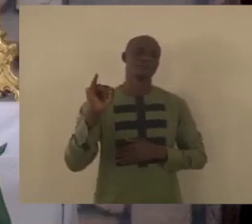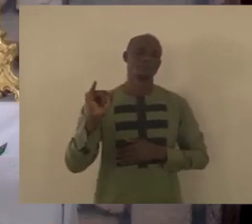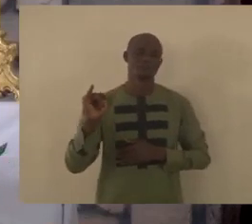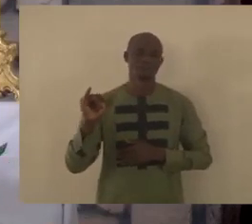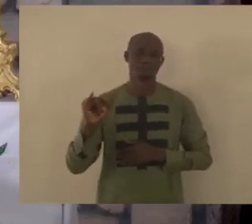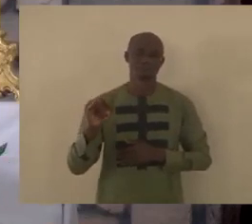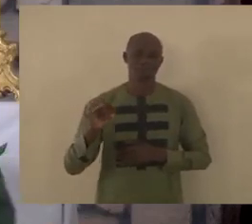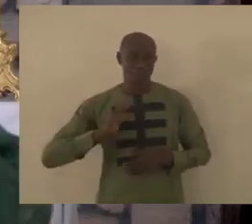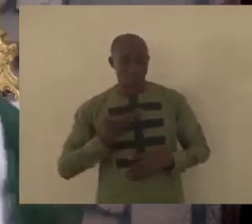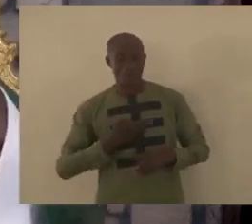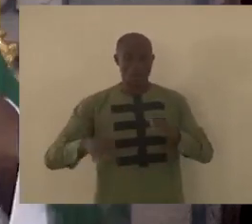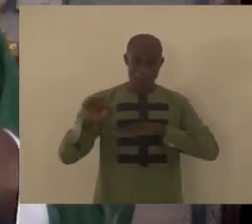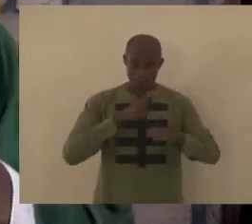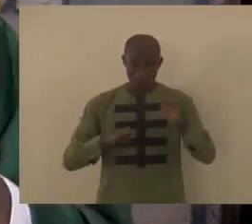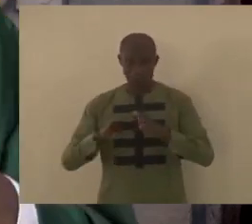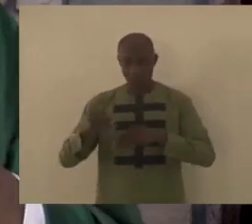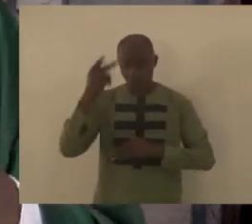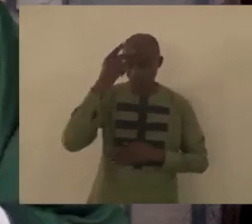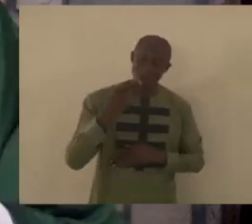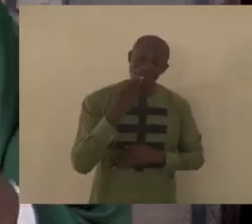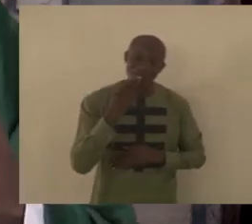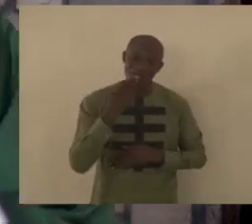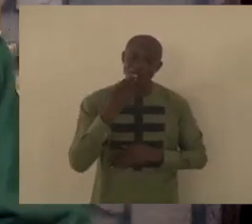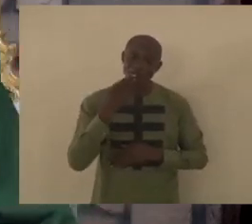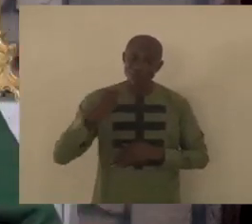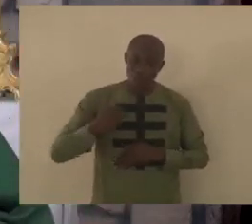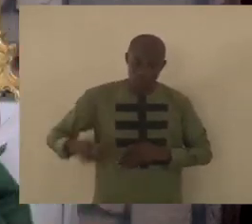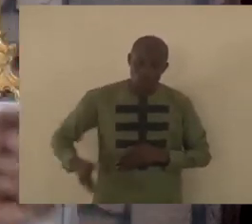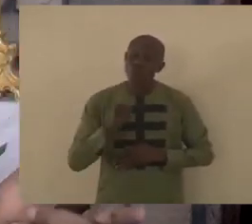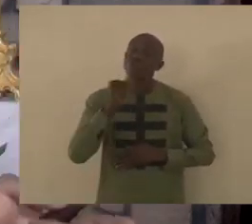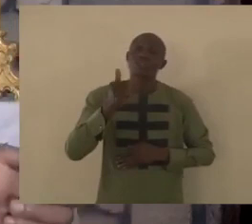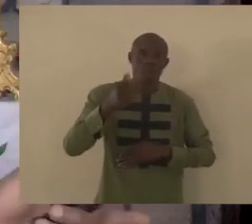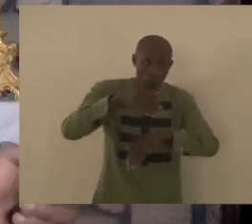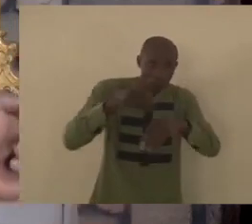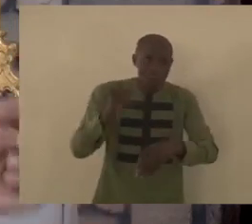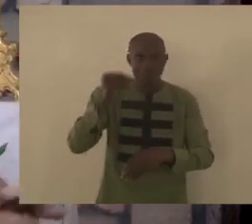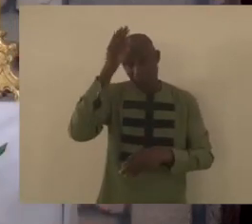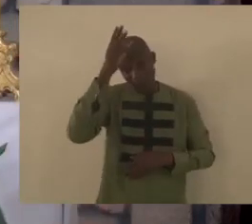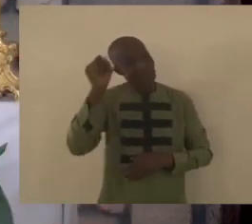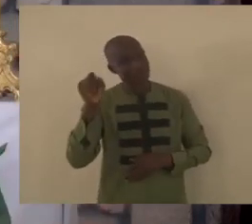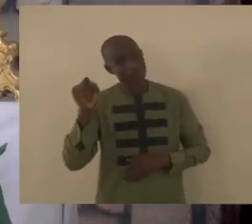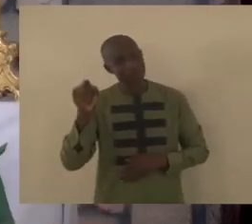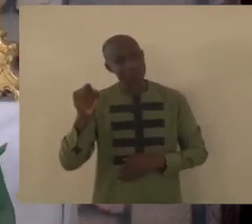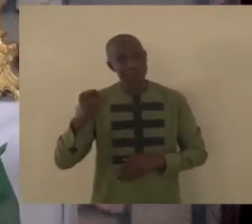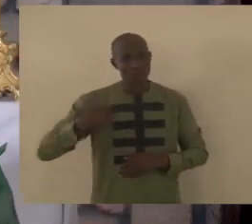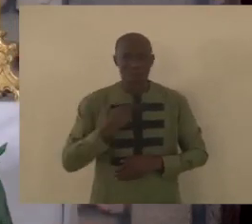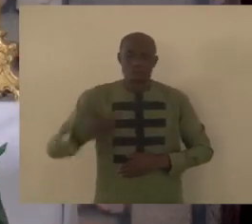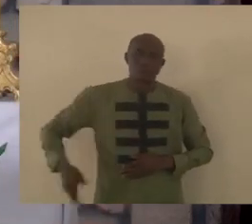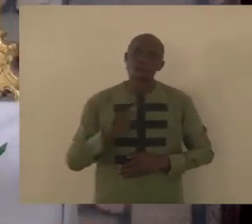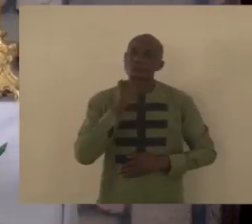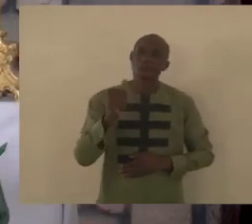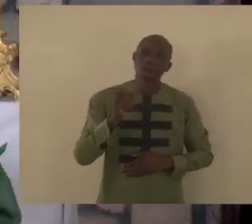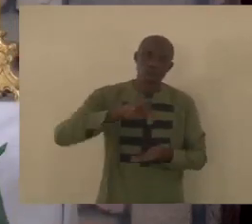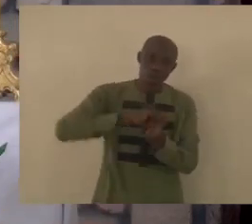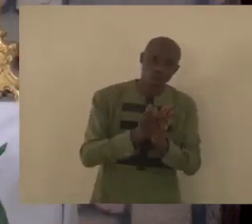Is he saying that we shouldn't call our biological parents father and our spiritual leaders fathers? Is he saying we shouldn't